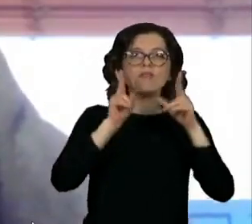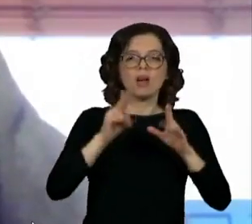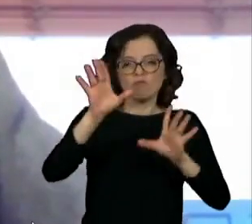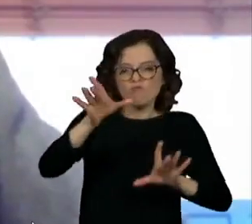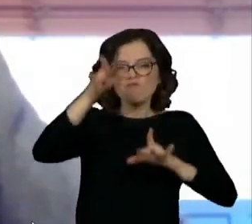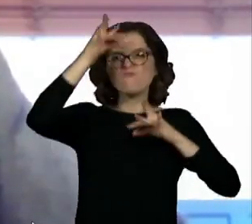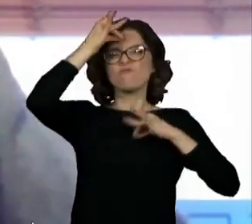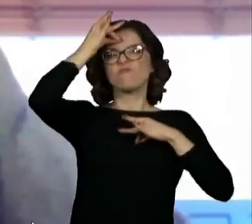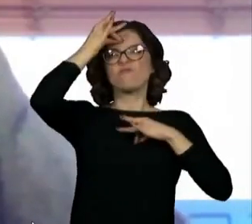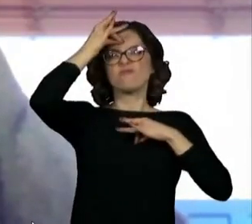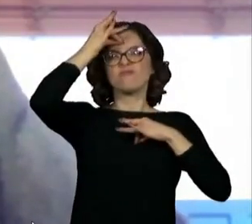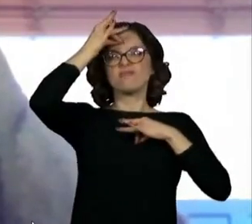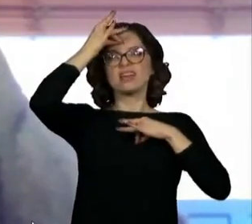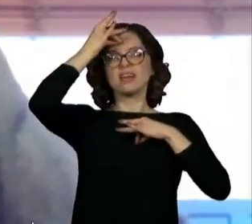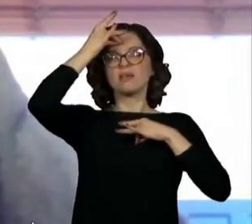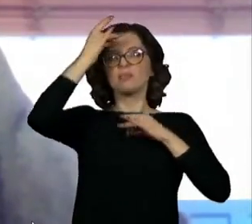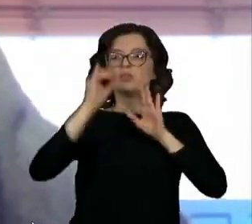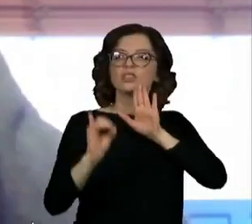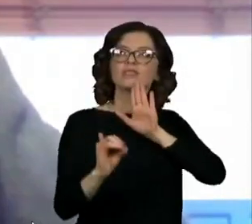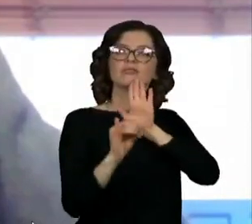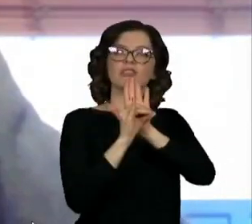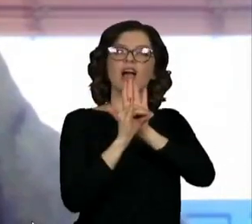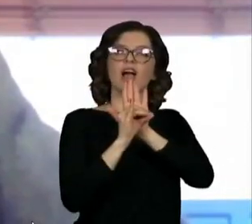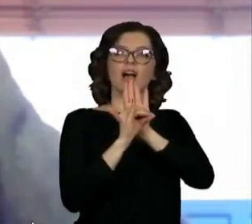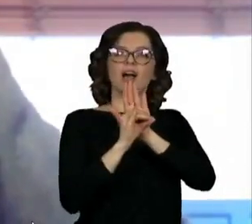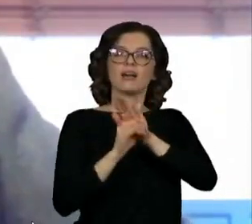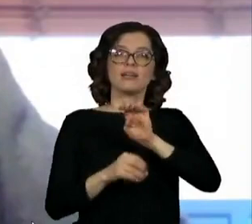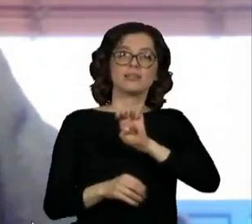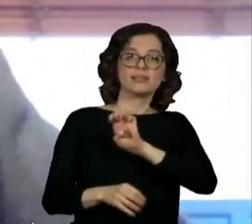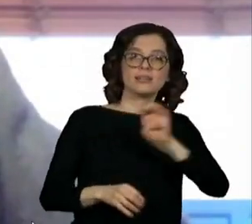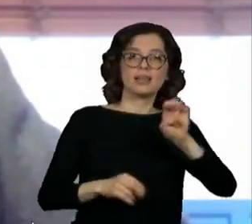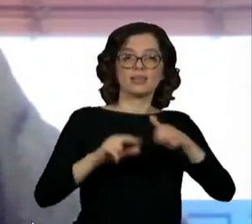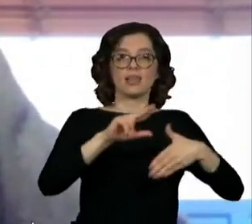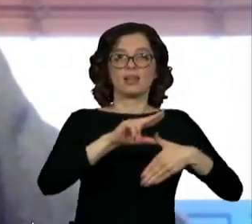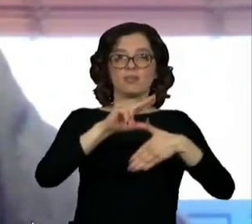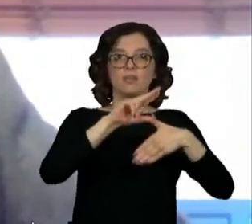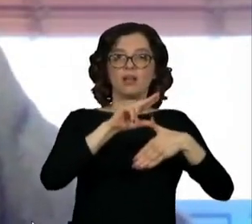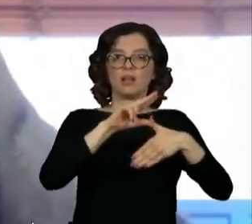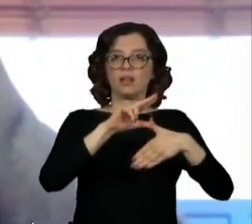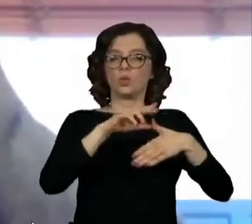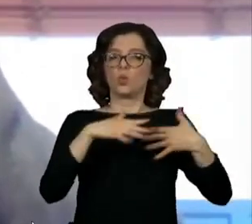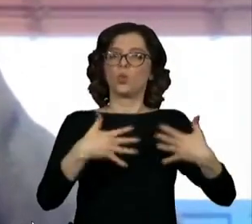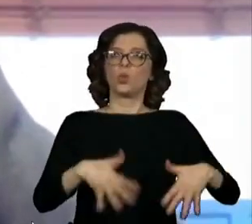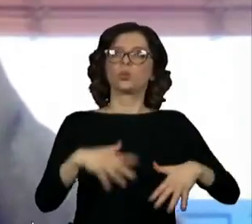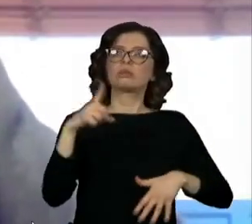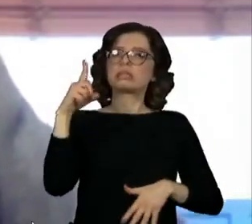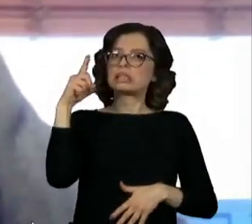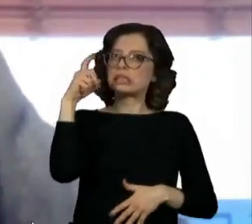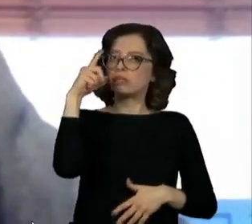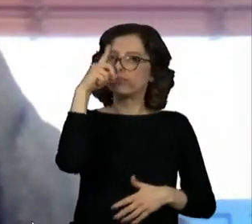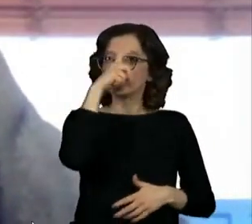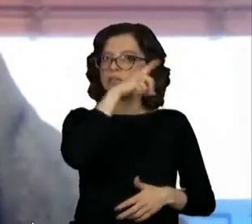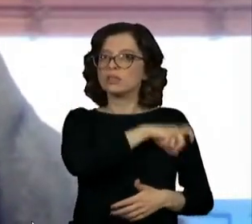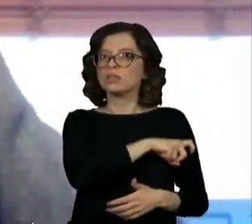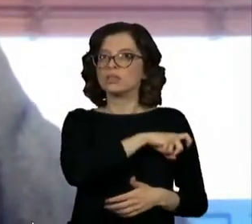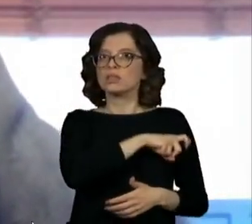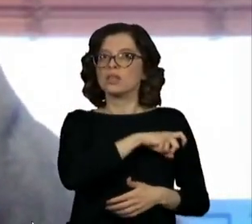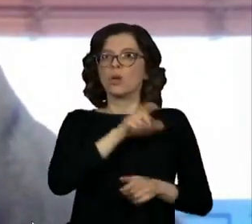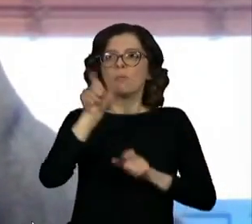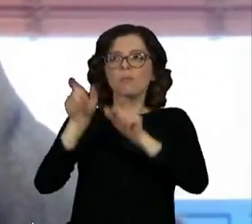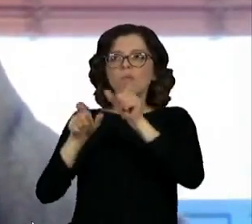stitched himself into the identity of the Latin American left, such that it became very difficult for